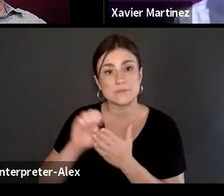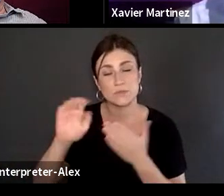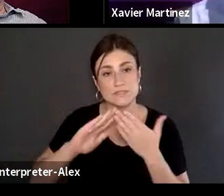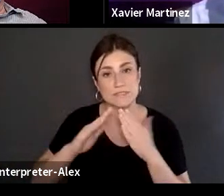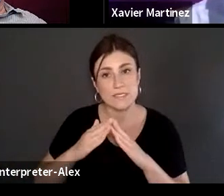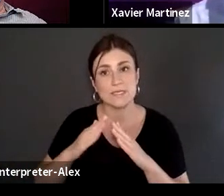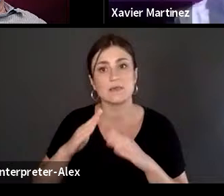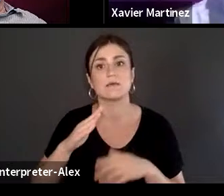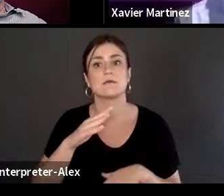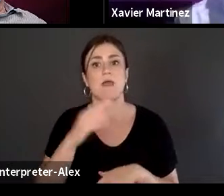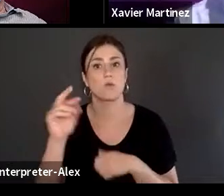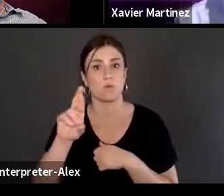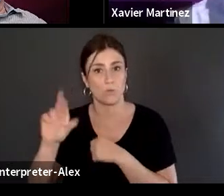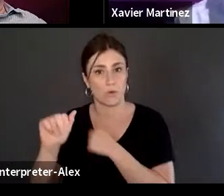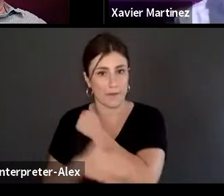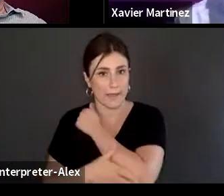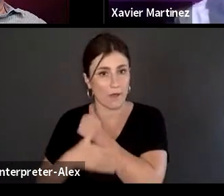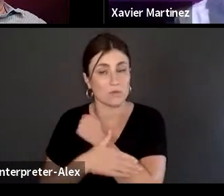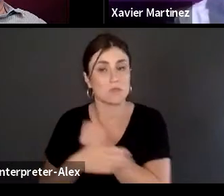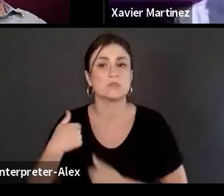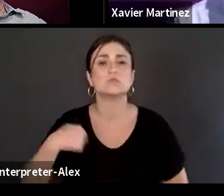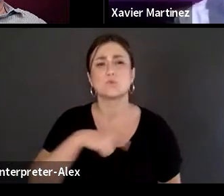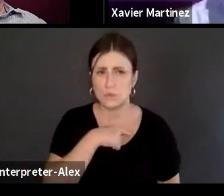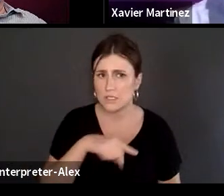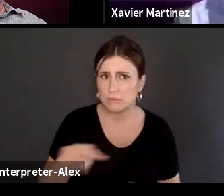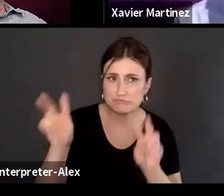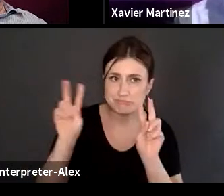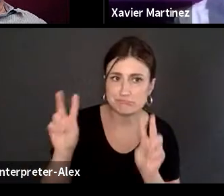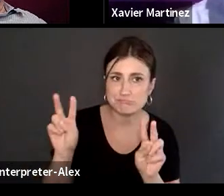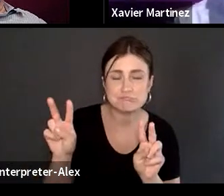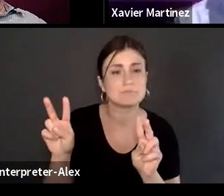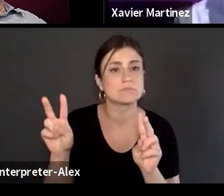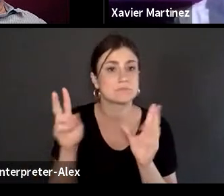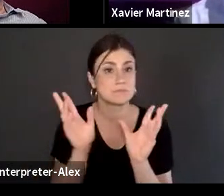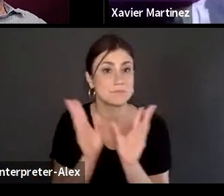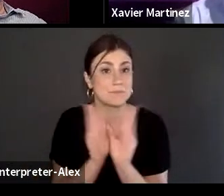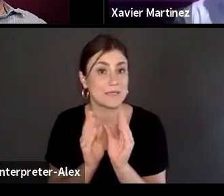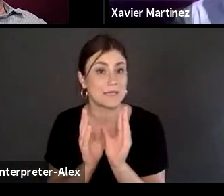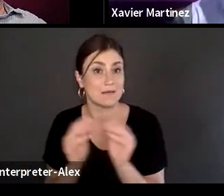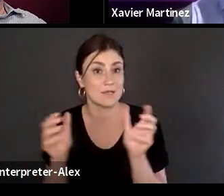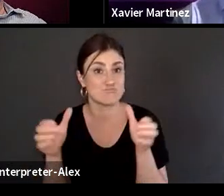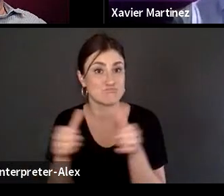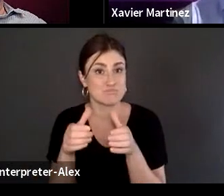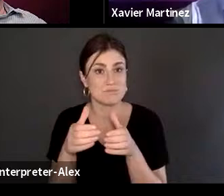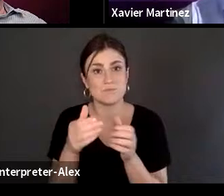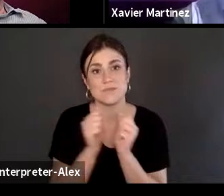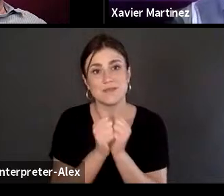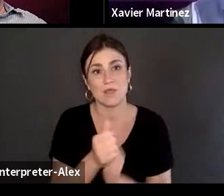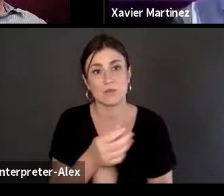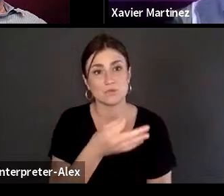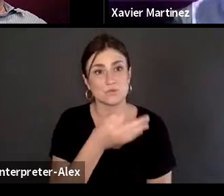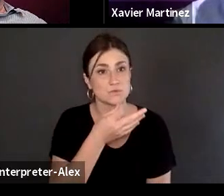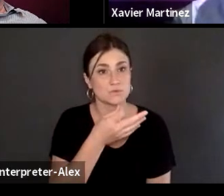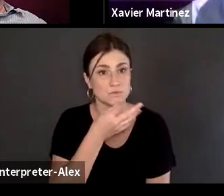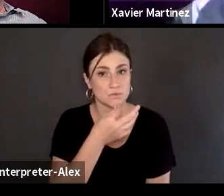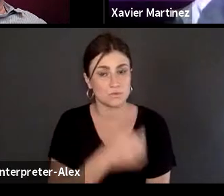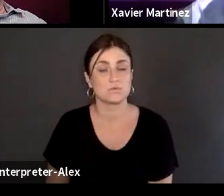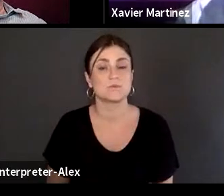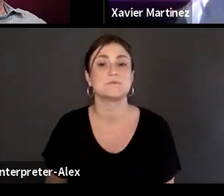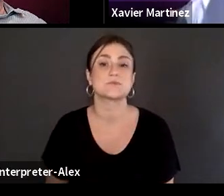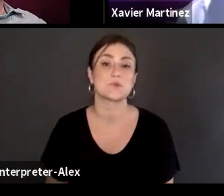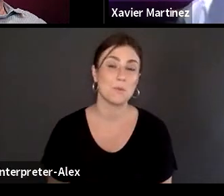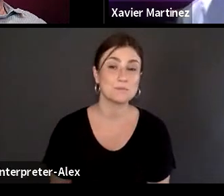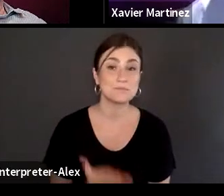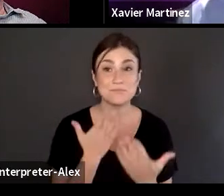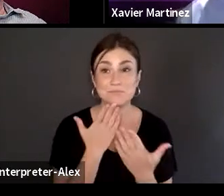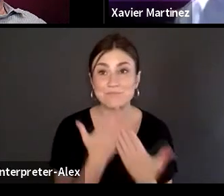Arriba County. So we look forward to that sometime soon. We want to thank you again. And on behalf